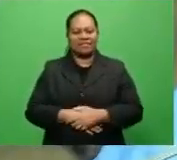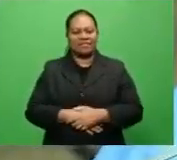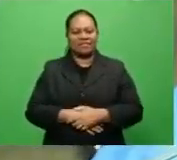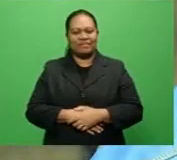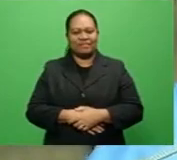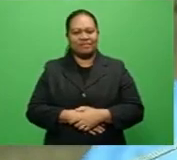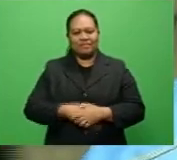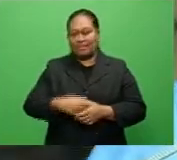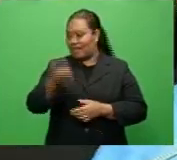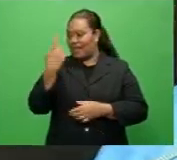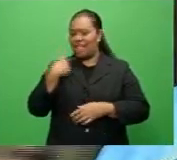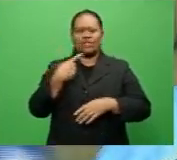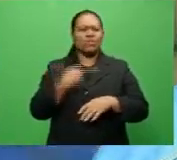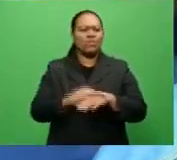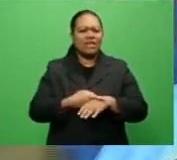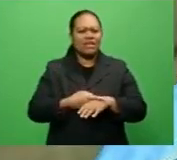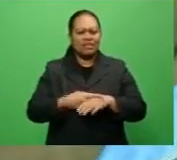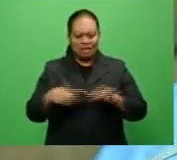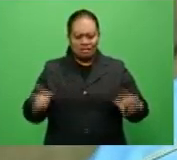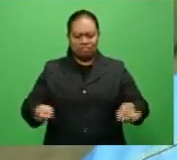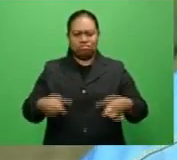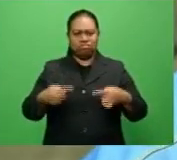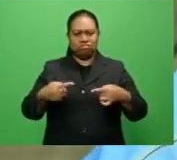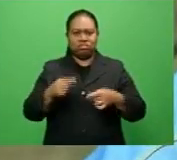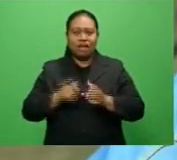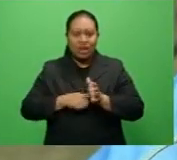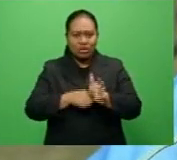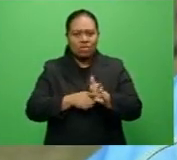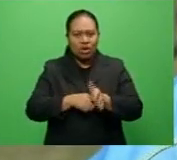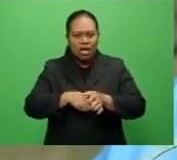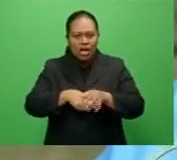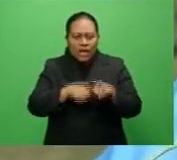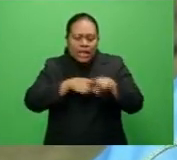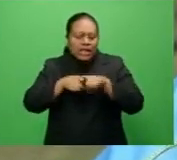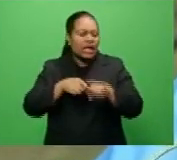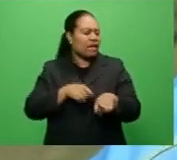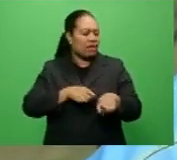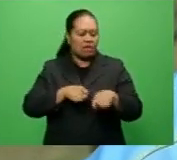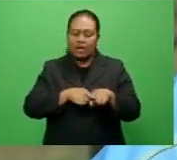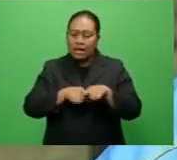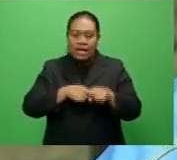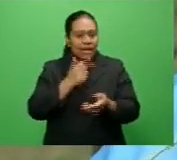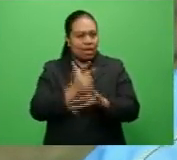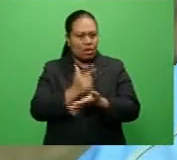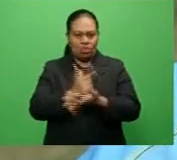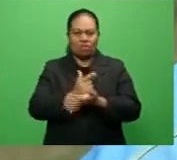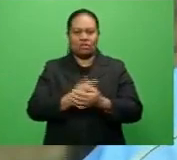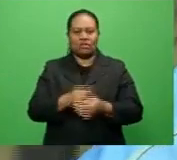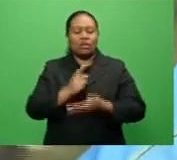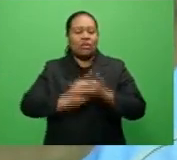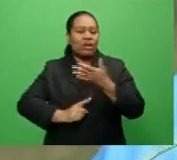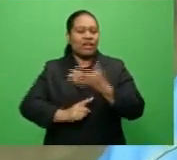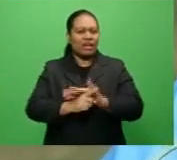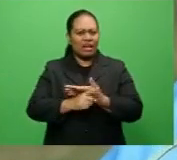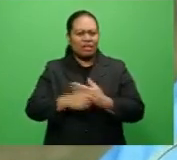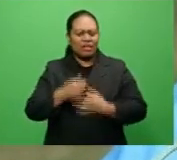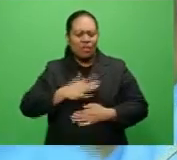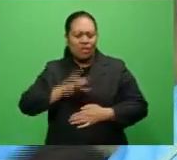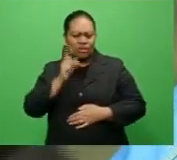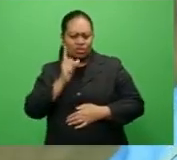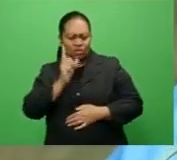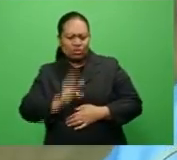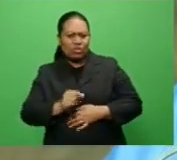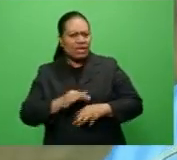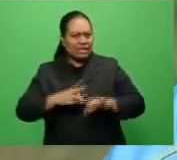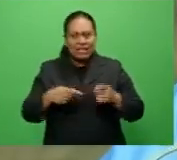against Lotoka, we really learned a lot. Wanted to do some fancy stuff against Lotoka, but they came back, talked about